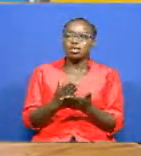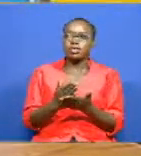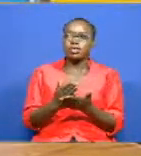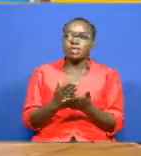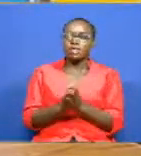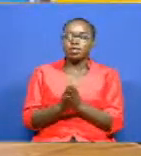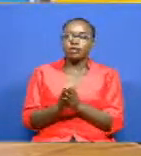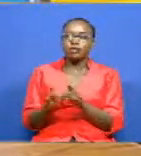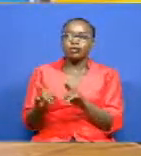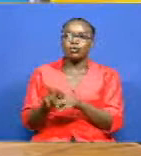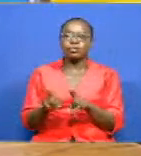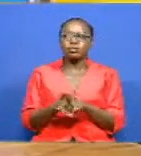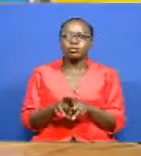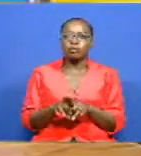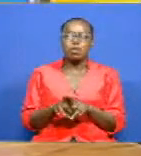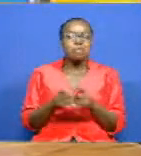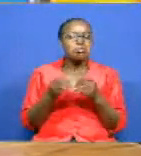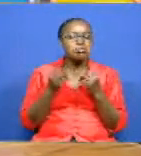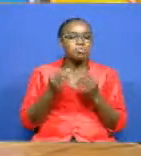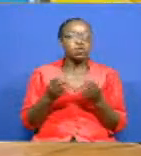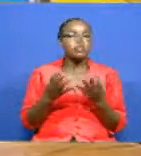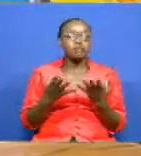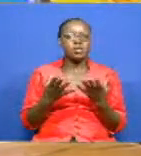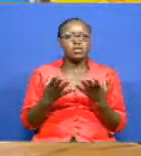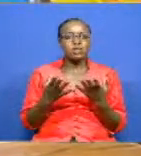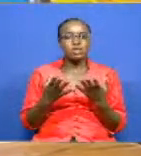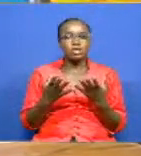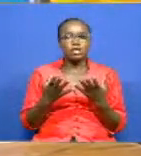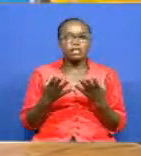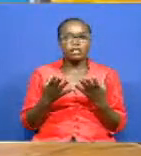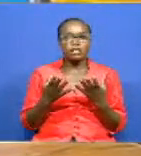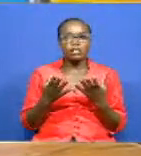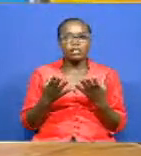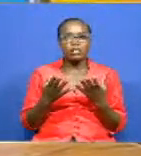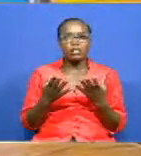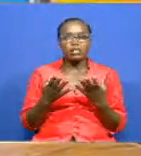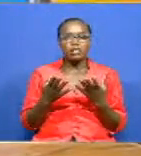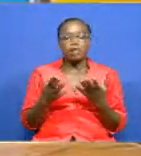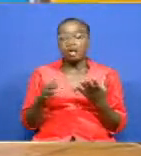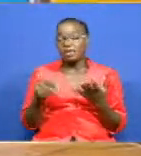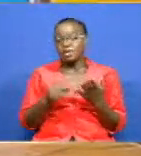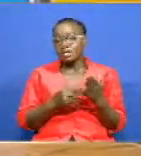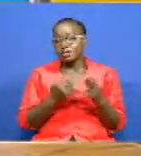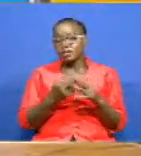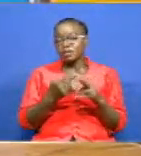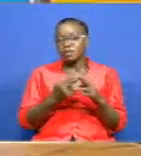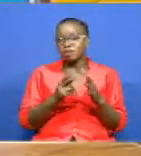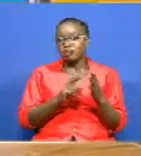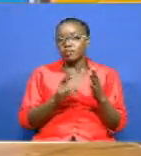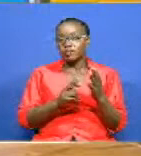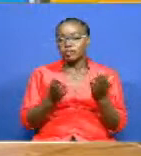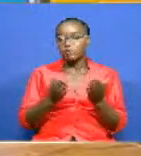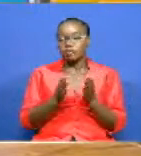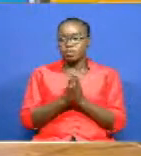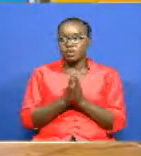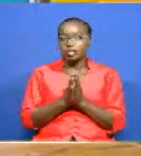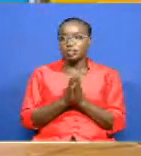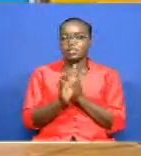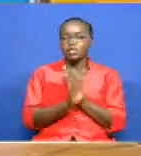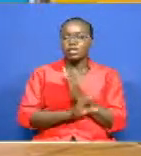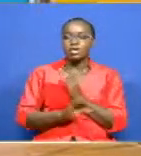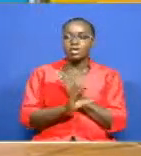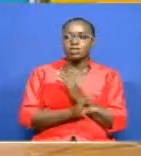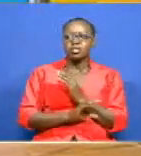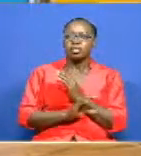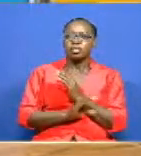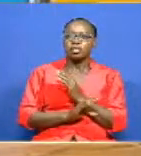see lots of feedback, but I can't be able to take all of them. But I see Sally Salome Wangare saying, we need prayers in our country. We